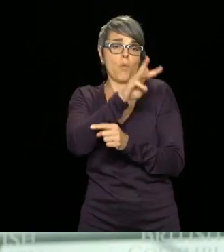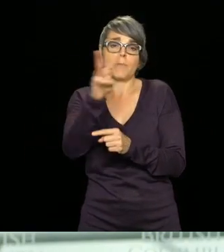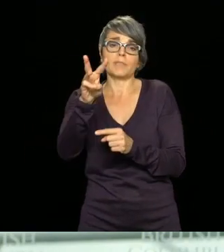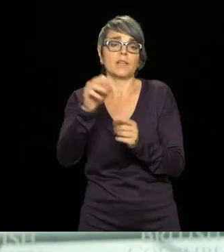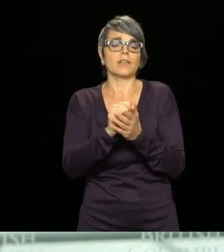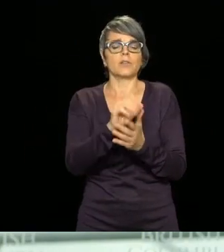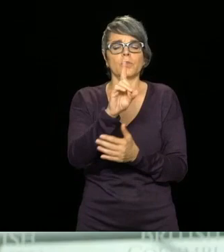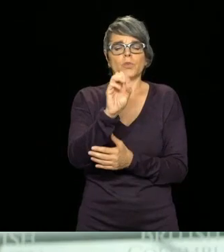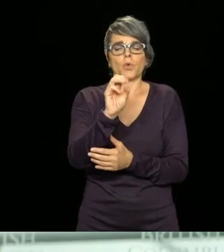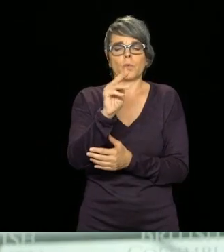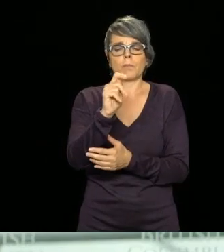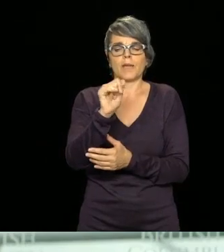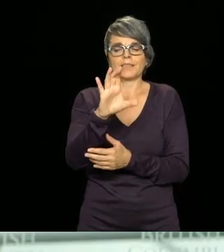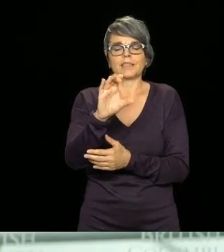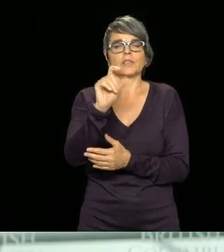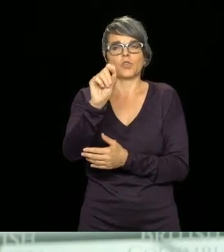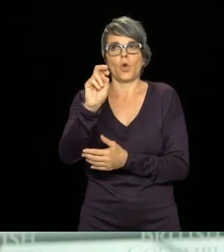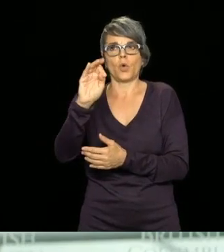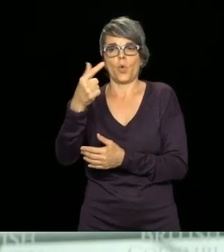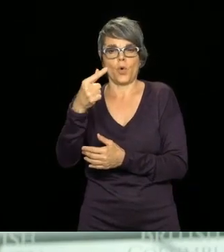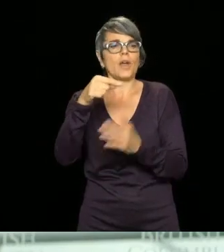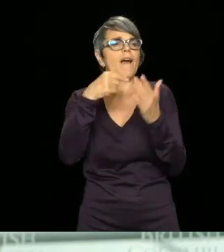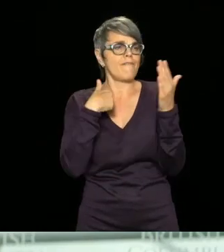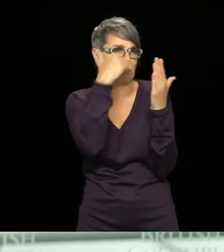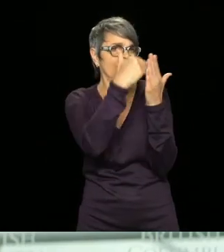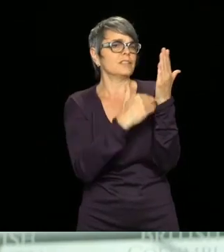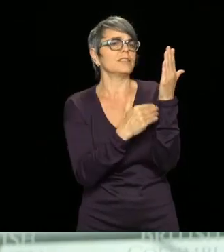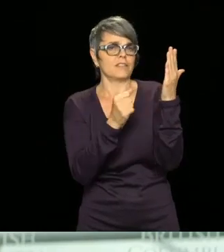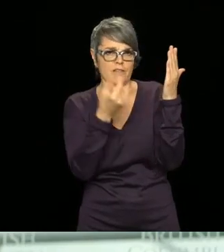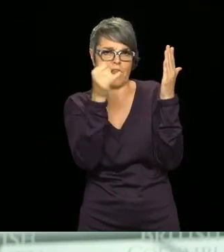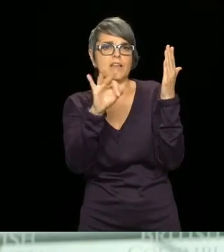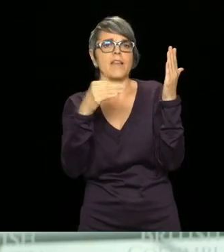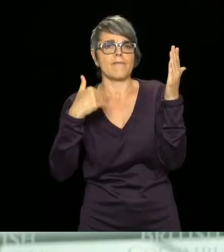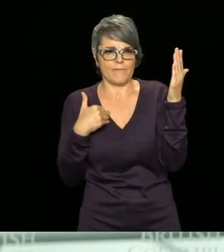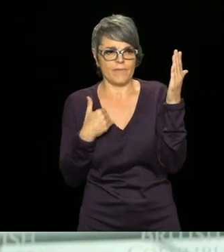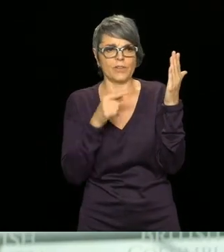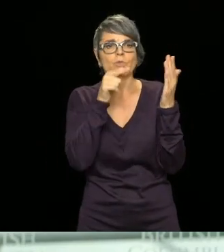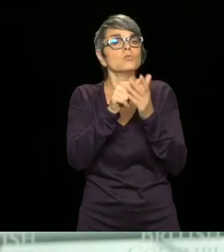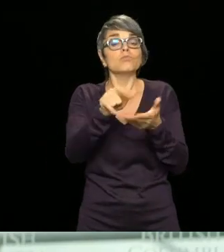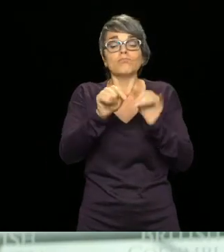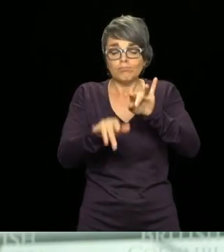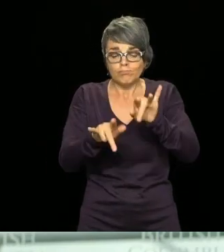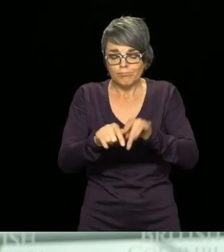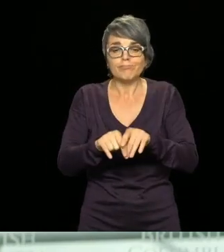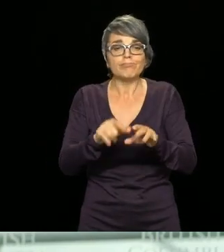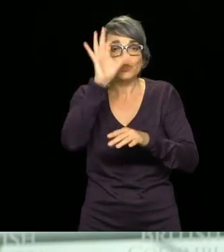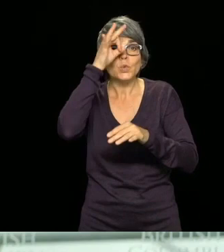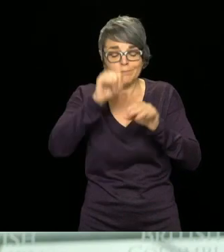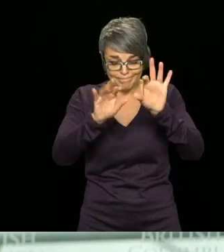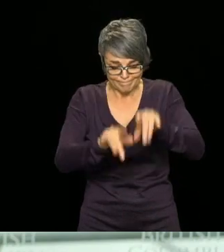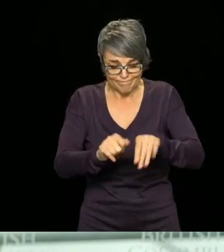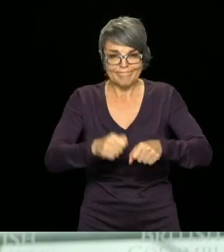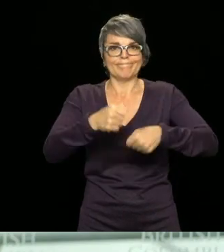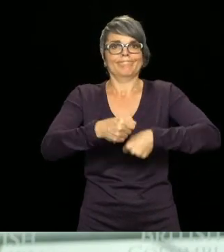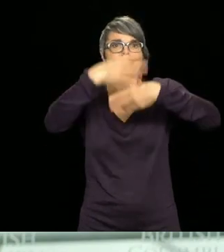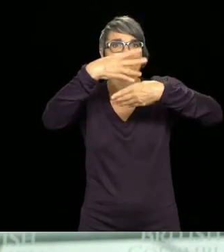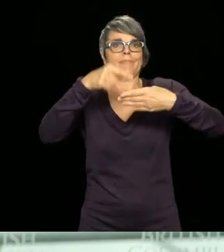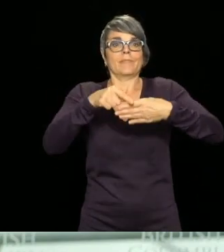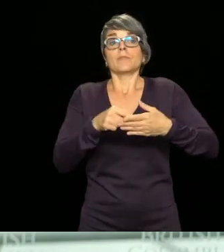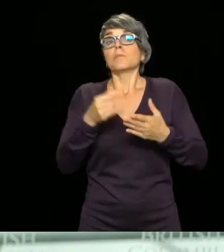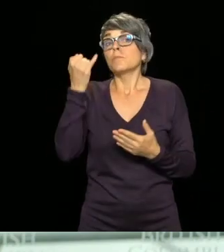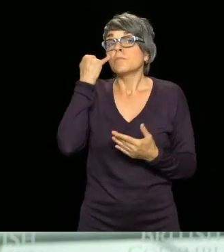just have to type in domestic violence risk factors and the 19 will pop up. For those people that might be interested in whether or not they